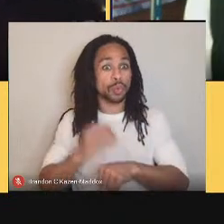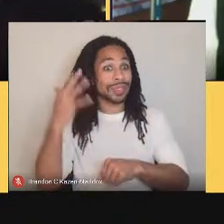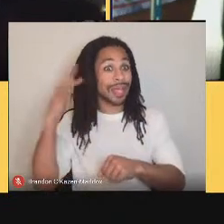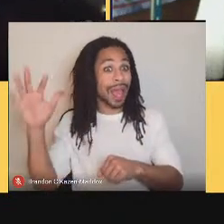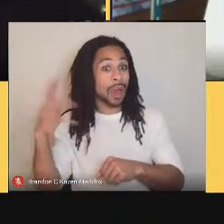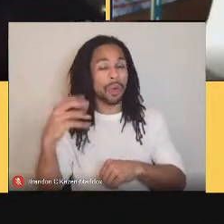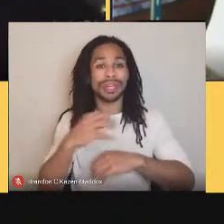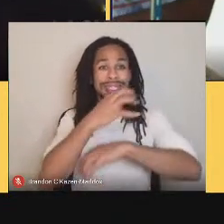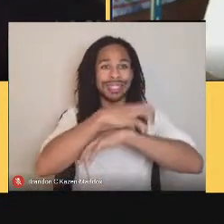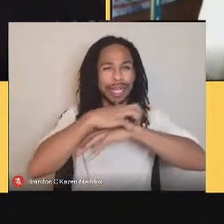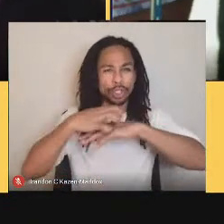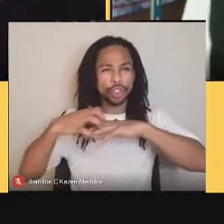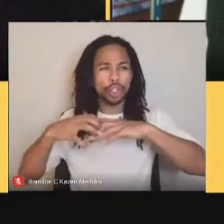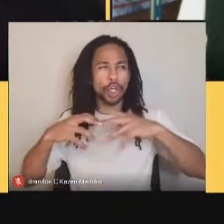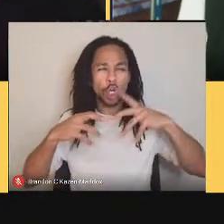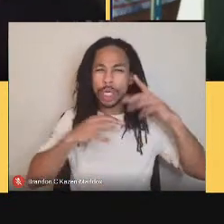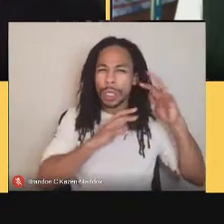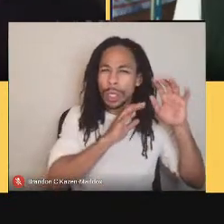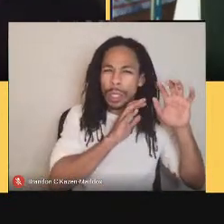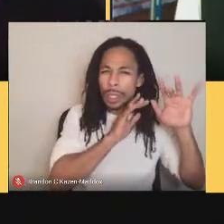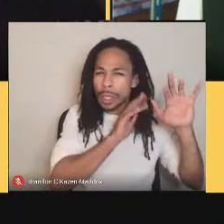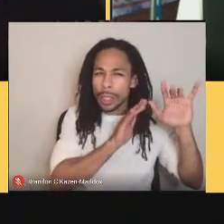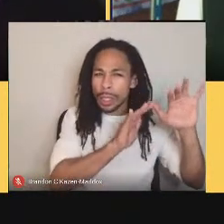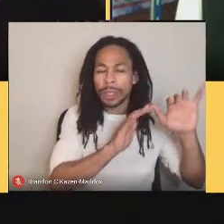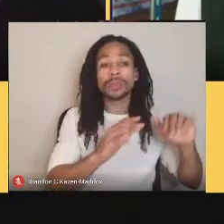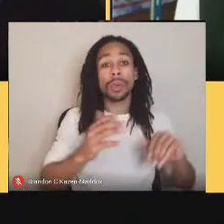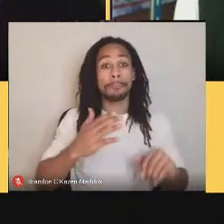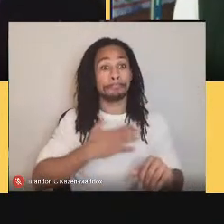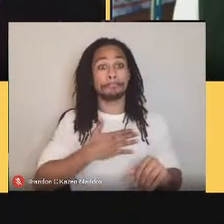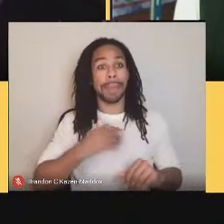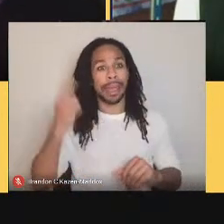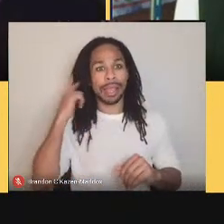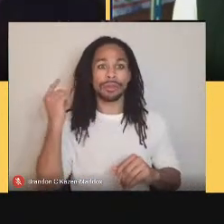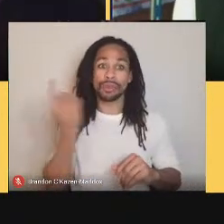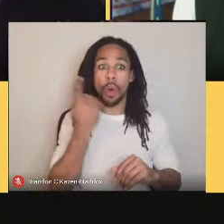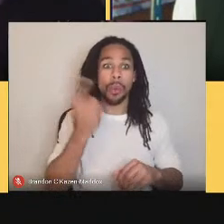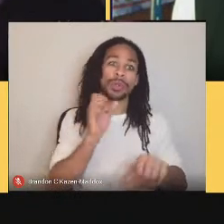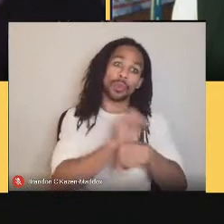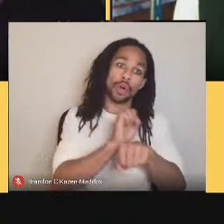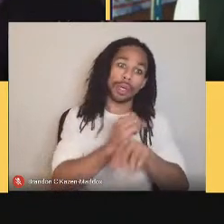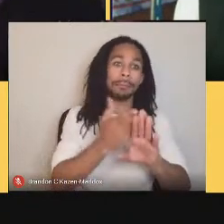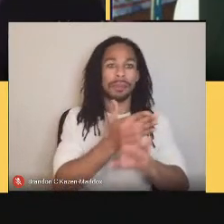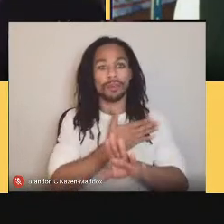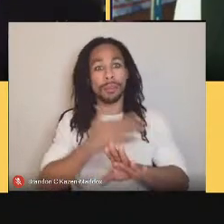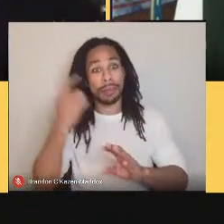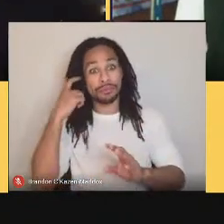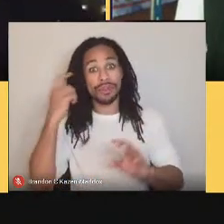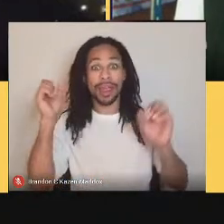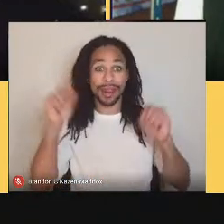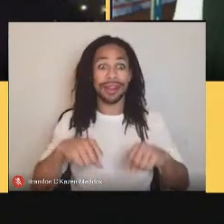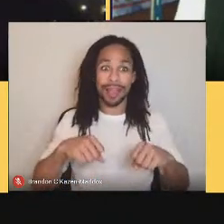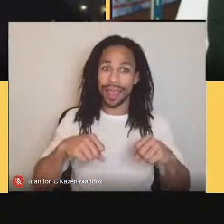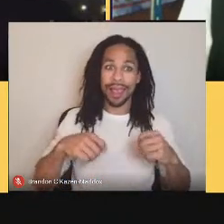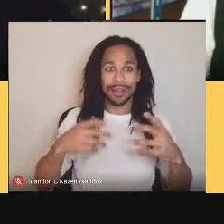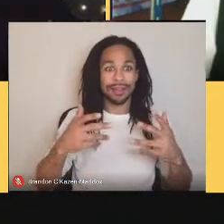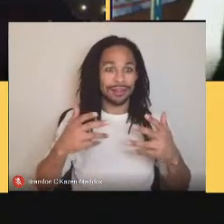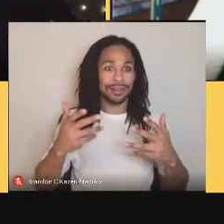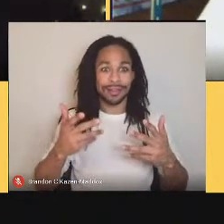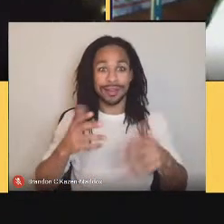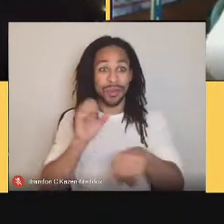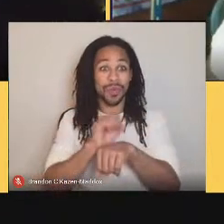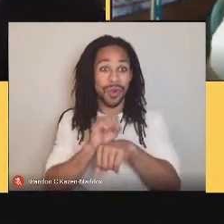textures and just, you know, so naturally my ear is always doing work before my brain even like can have time to comprehend it, you know?